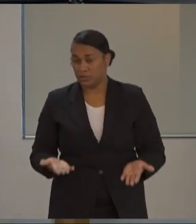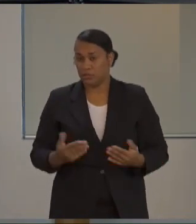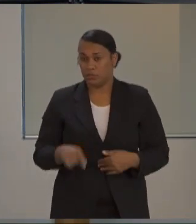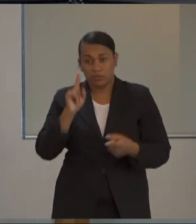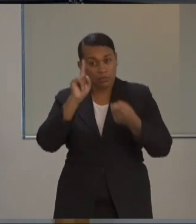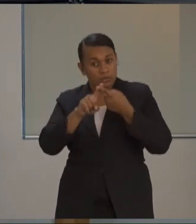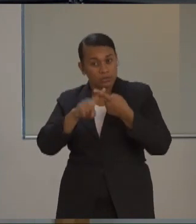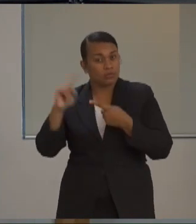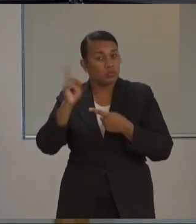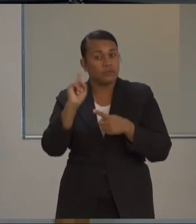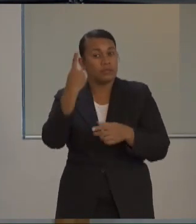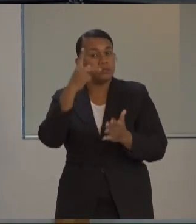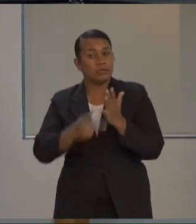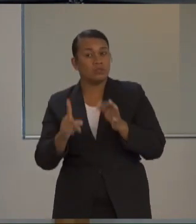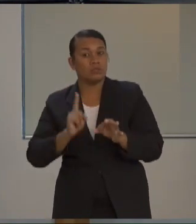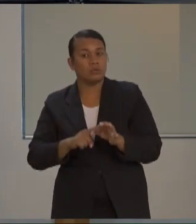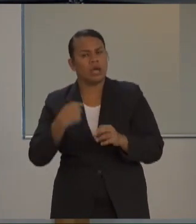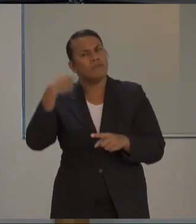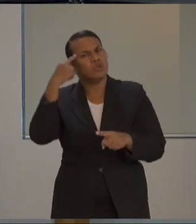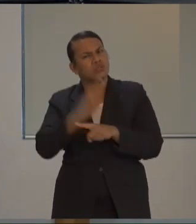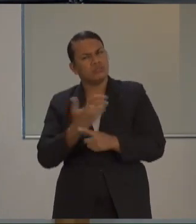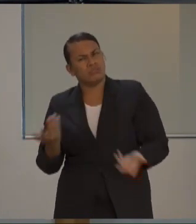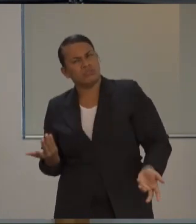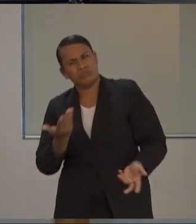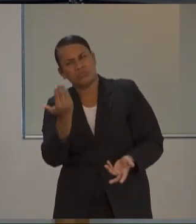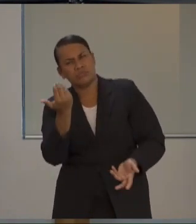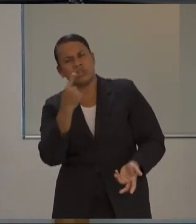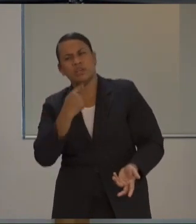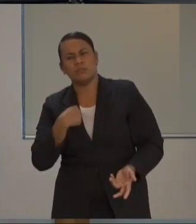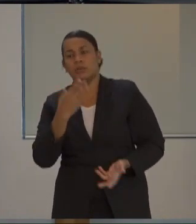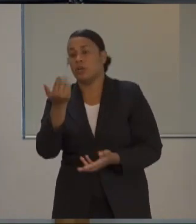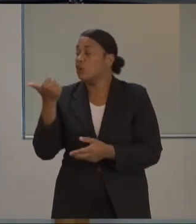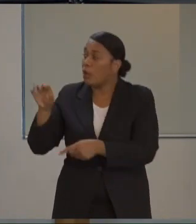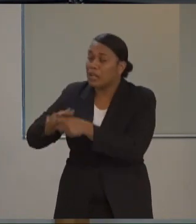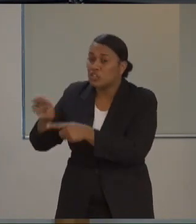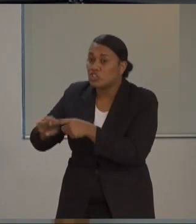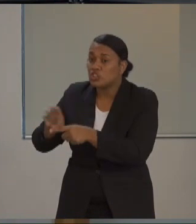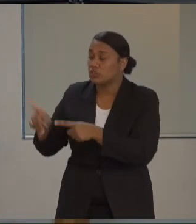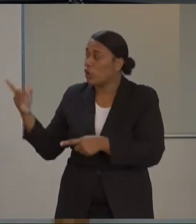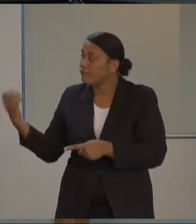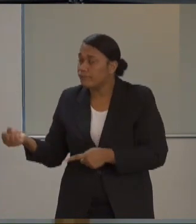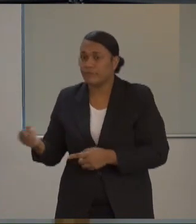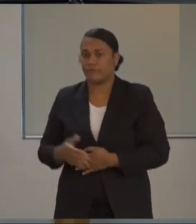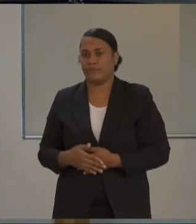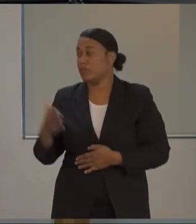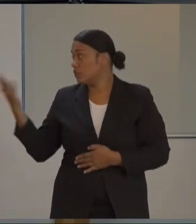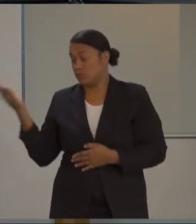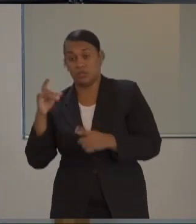part again? See, I'm confused now. What sort of a message do you have out there for would-be perpetrators of domestic violence,